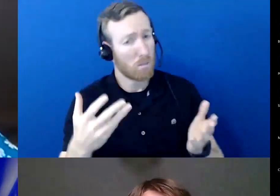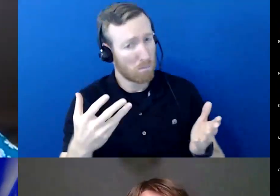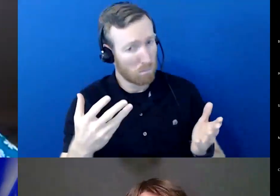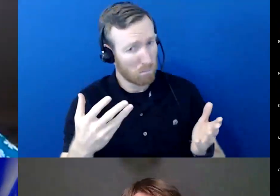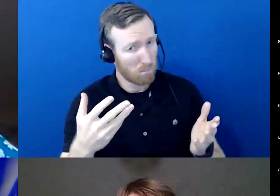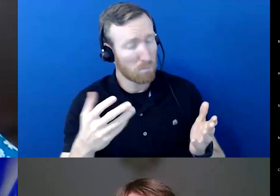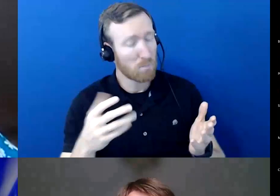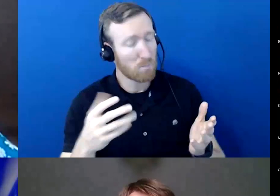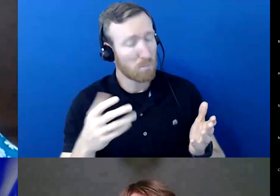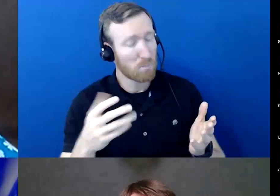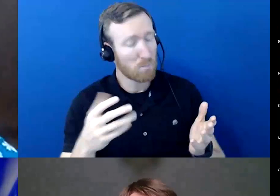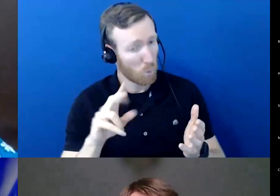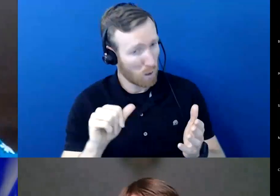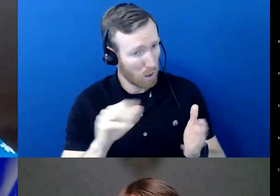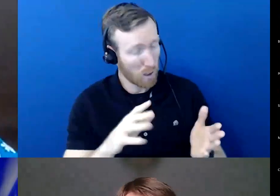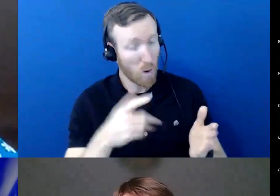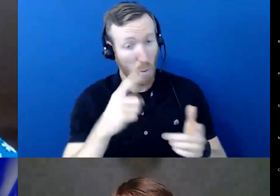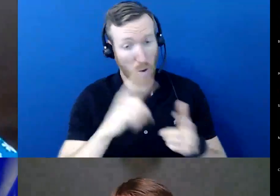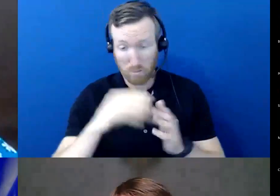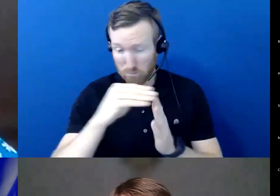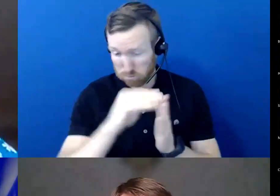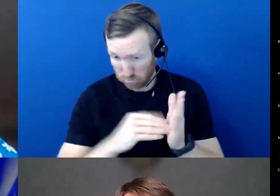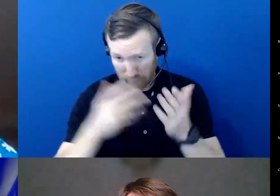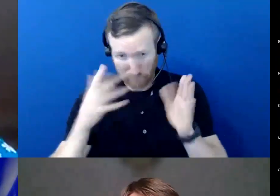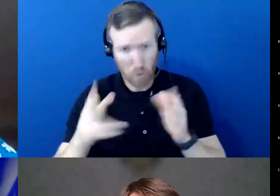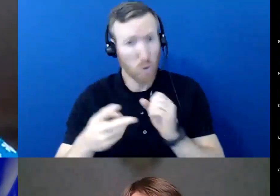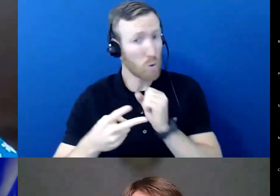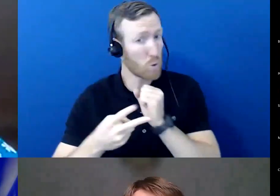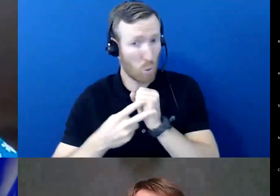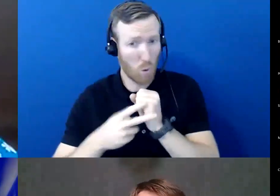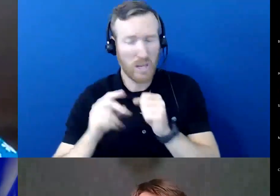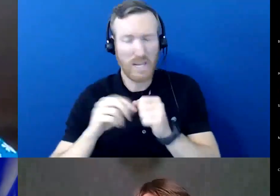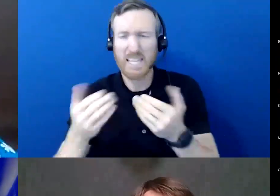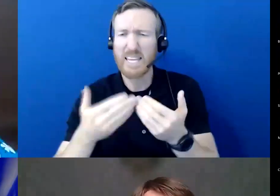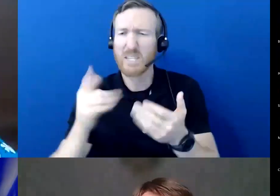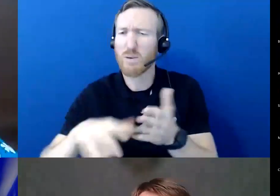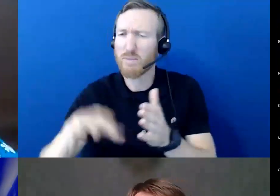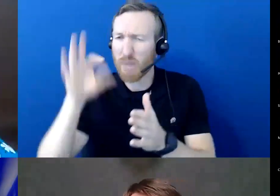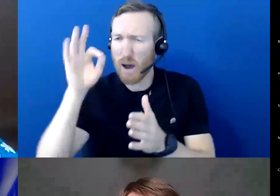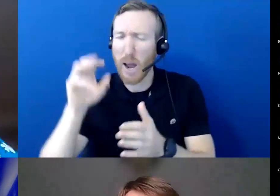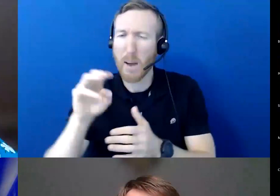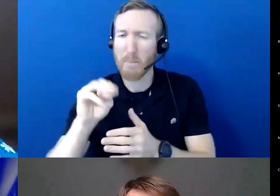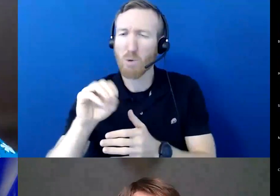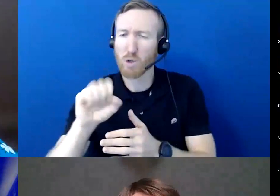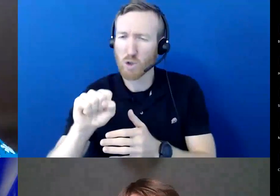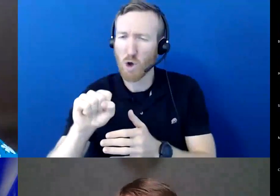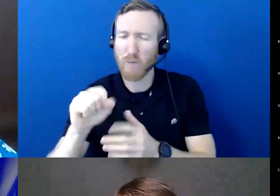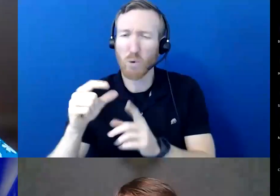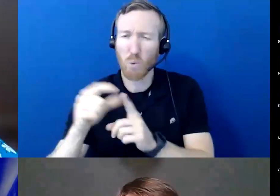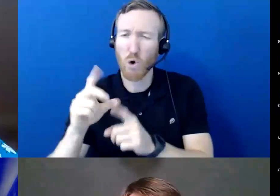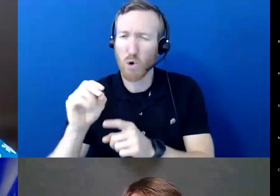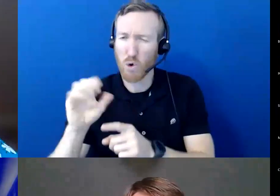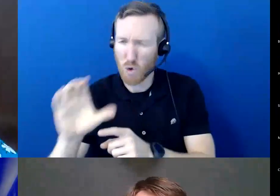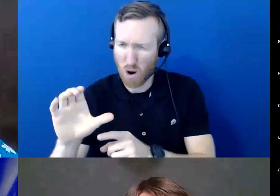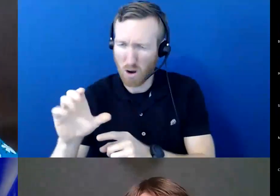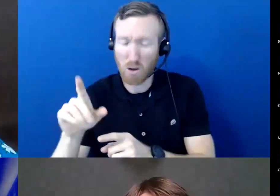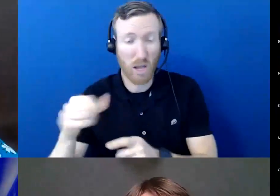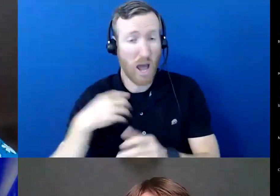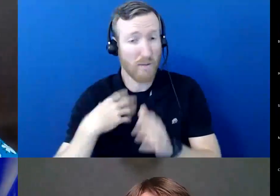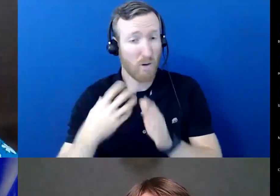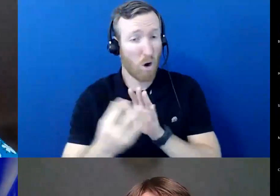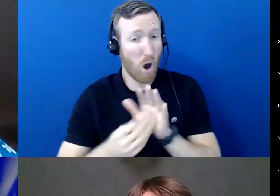said, Luna, once you've completed the passport, you should store it in an easy to find Microsoft Word document. For instance, you can keep a copy